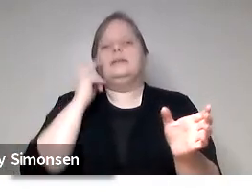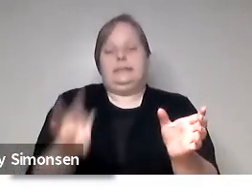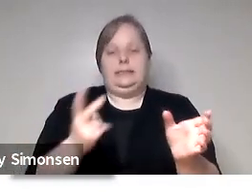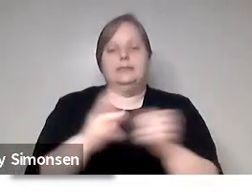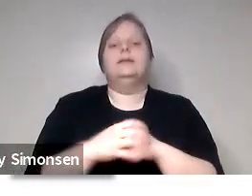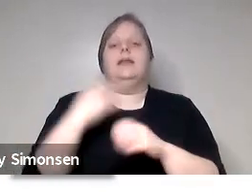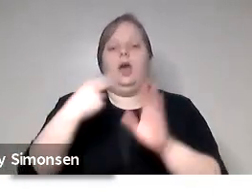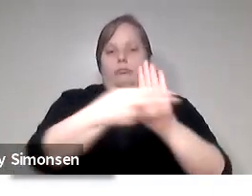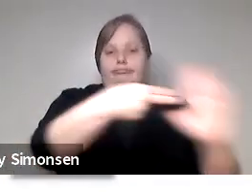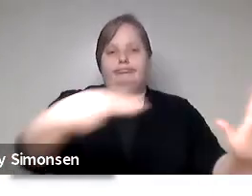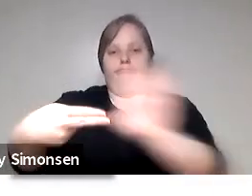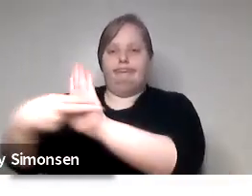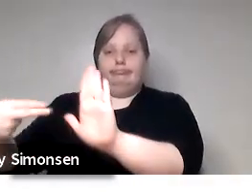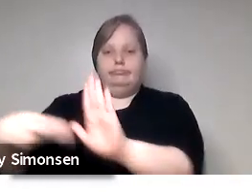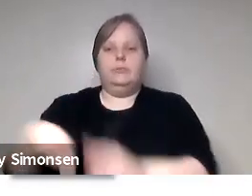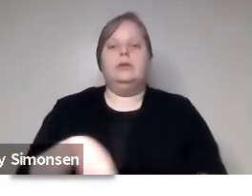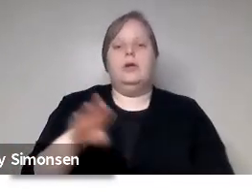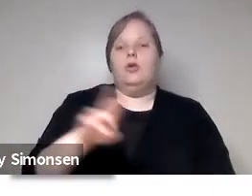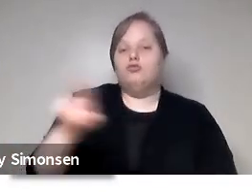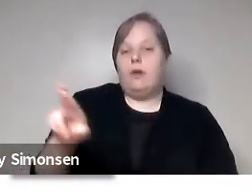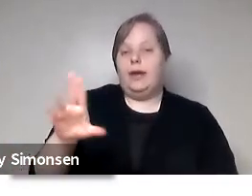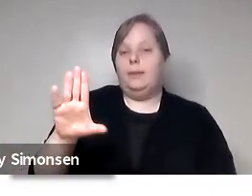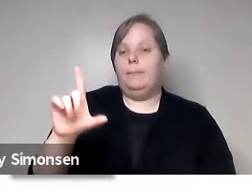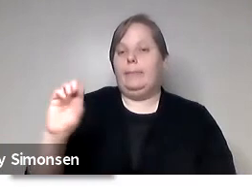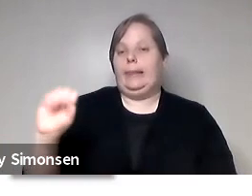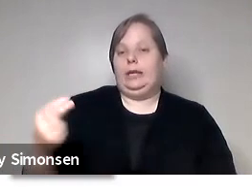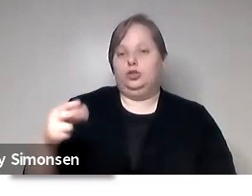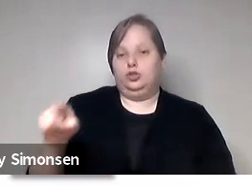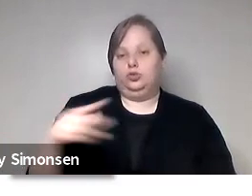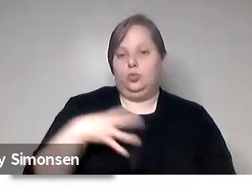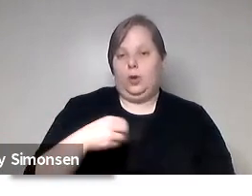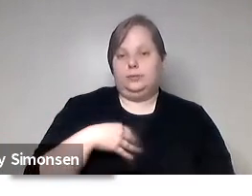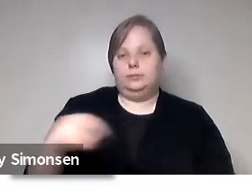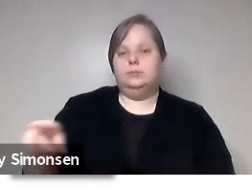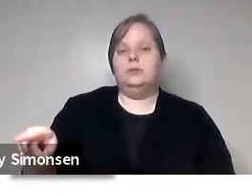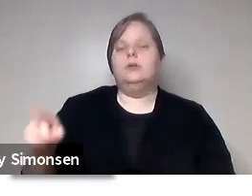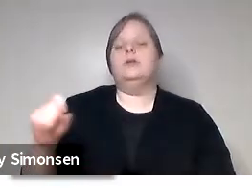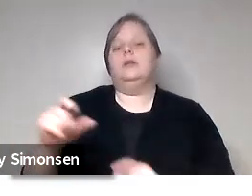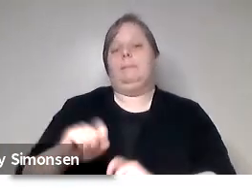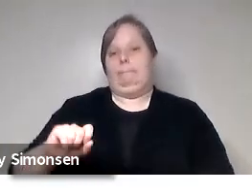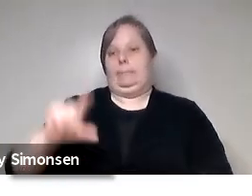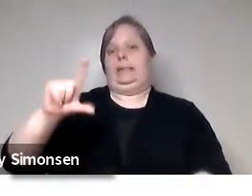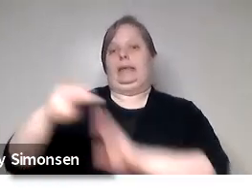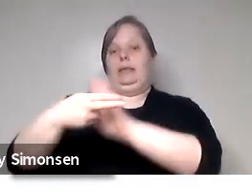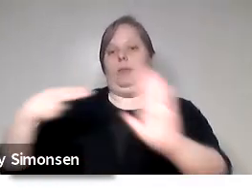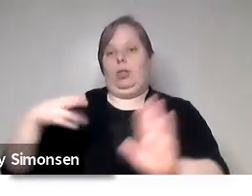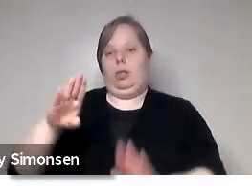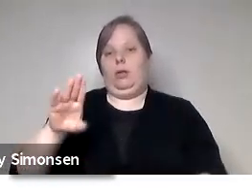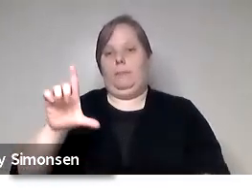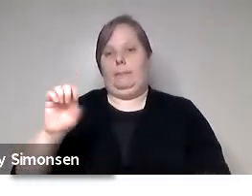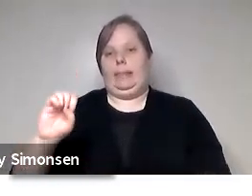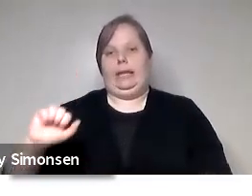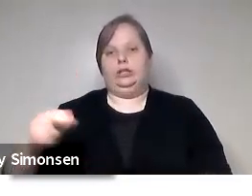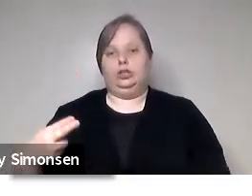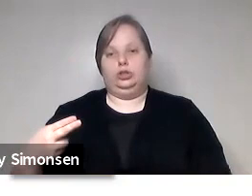The bleach is on the right, and it has a large print label that says bleach on it.